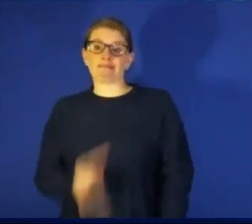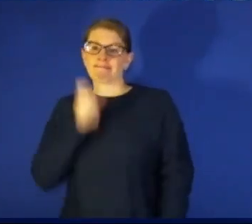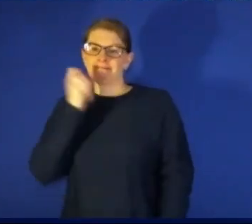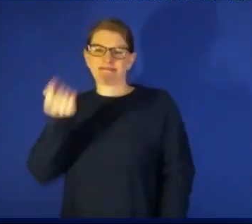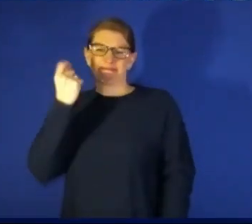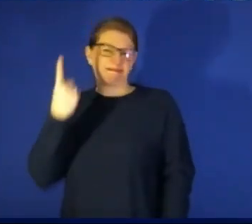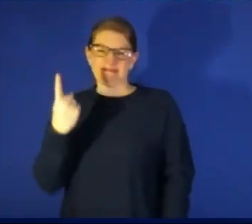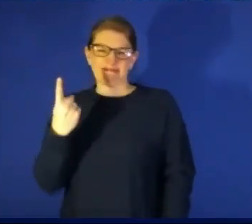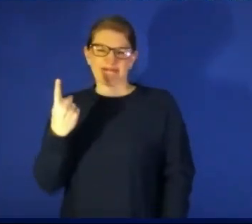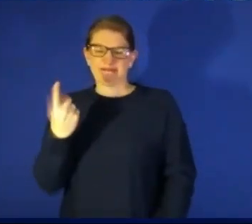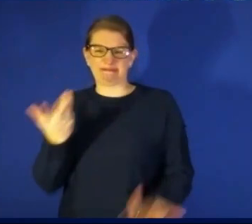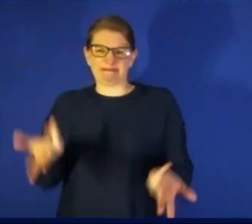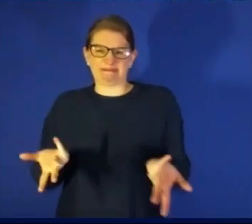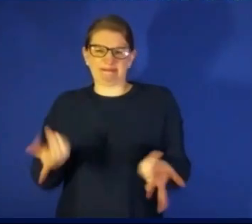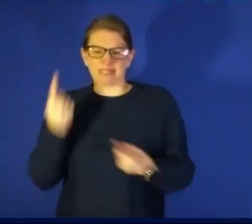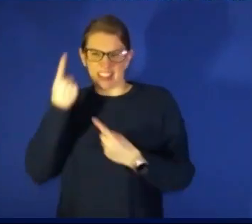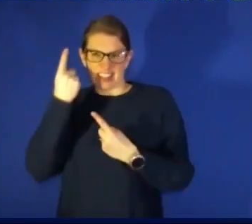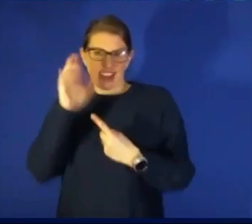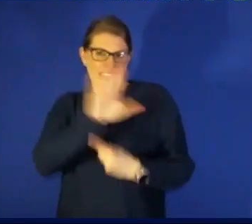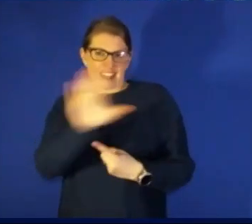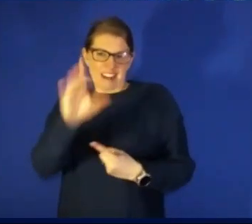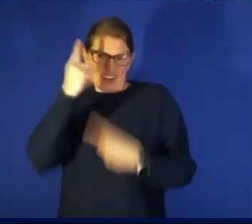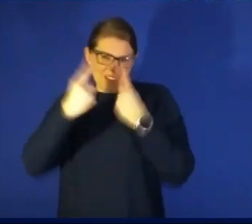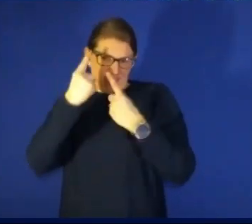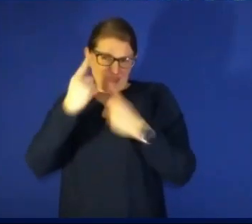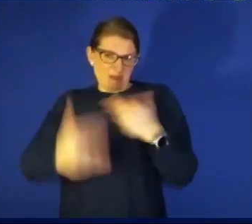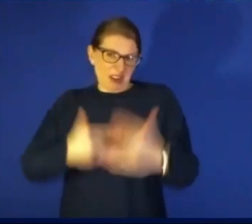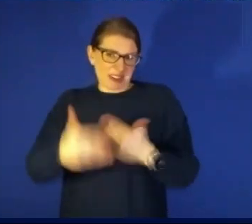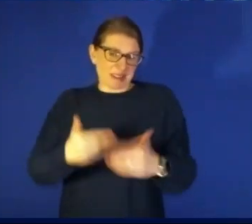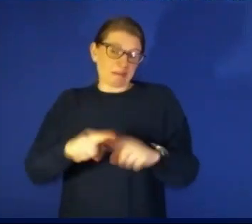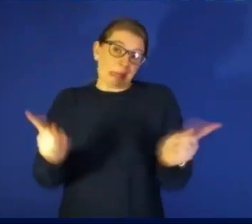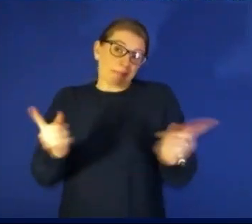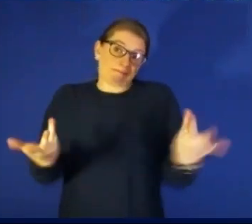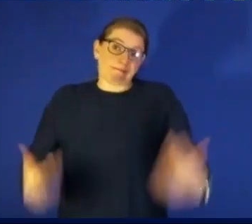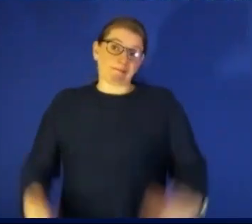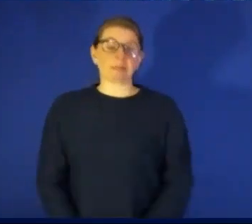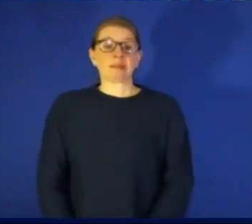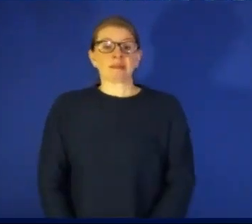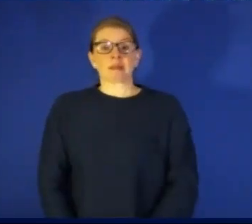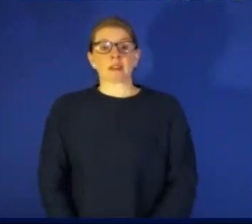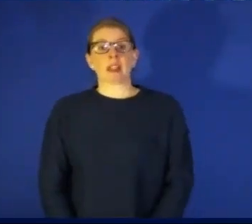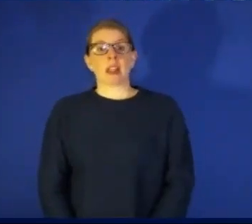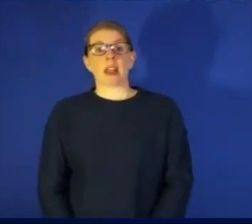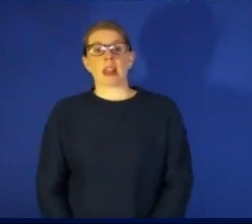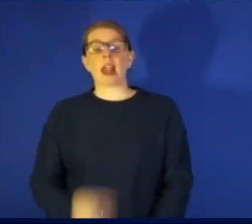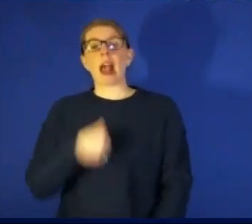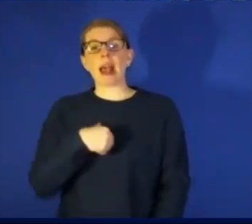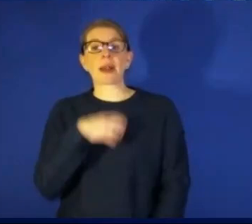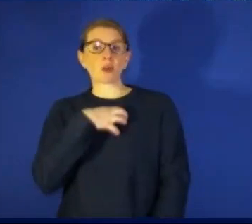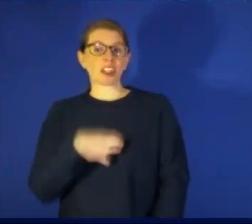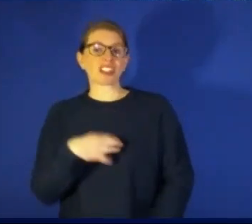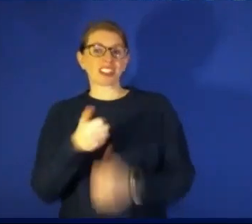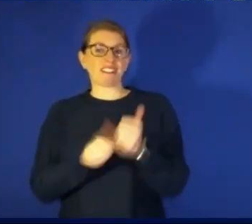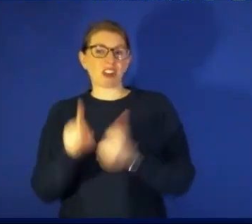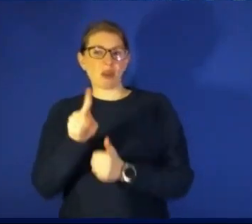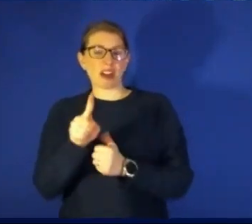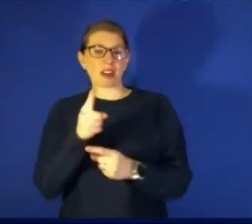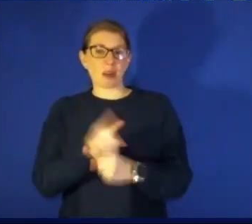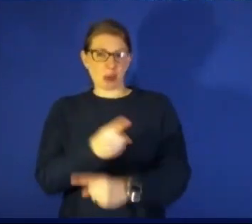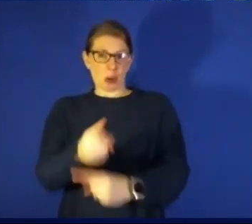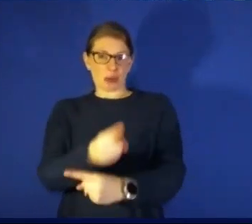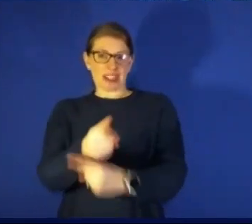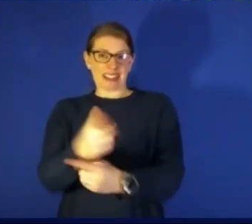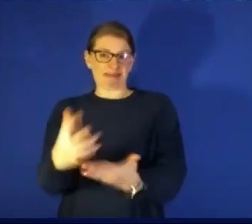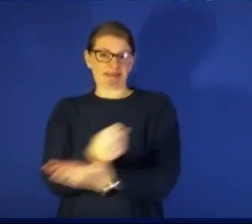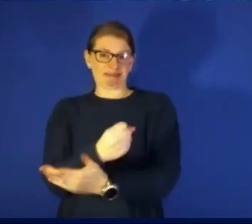understand the thought process, but I wish that everyone who's appropriate would get